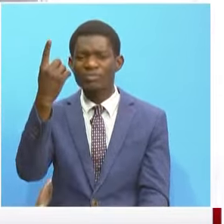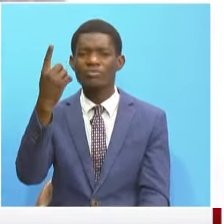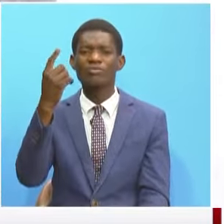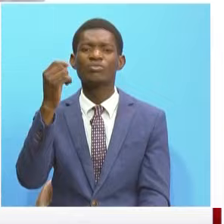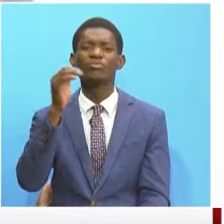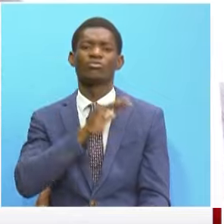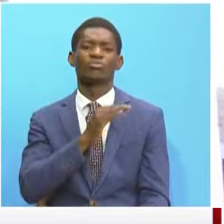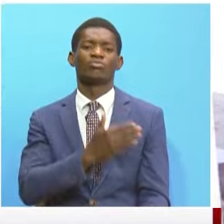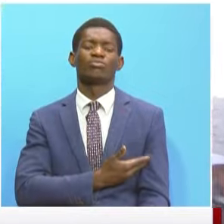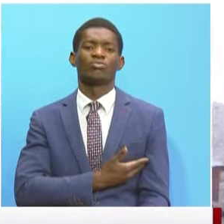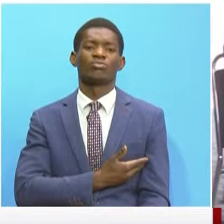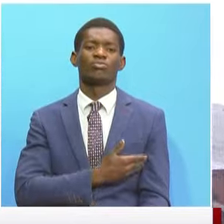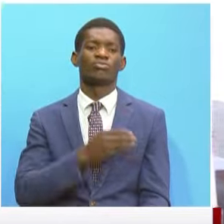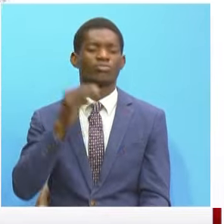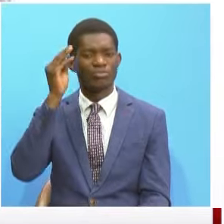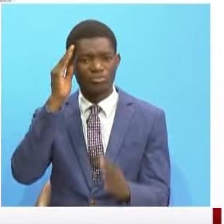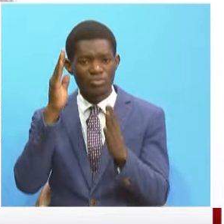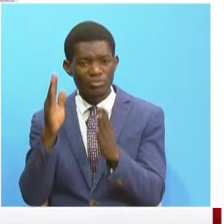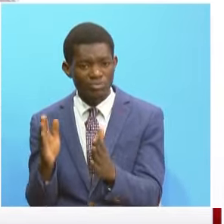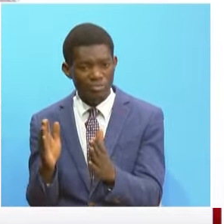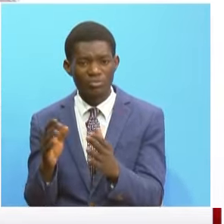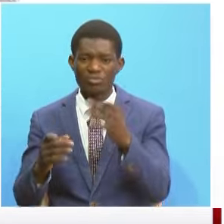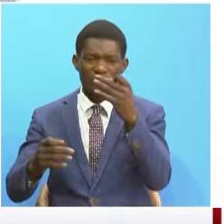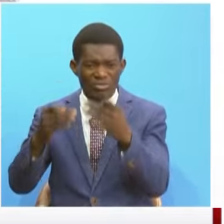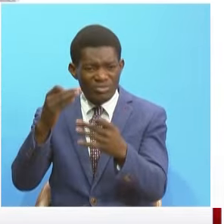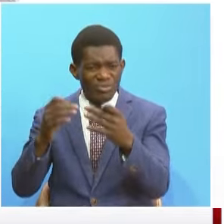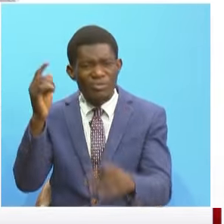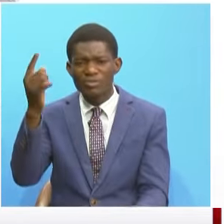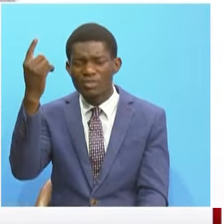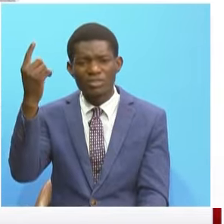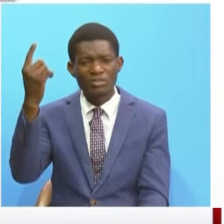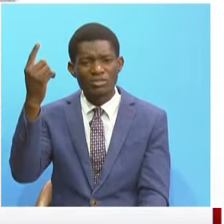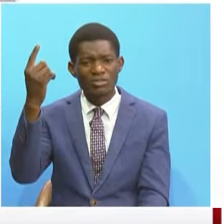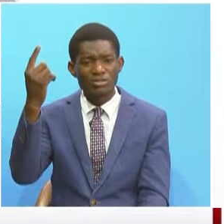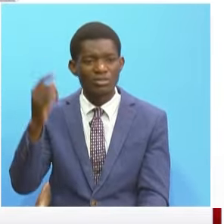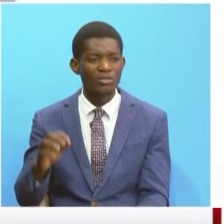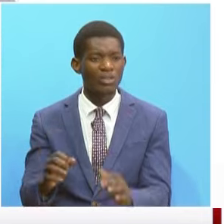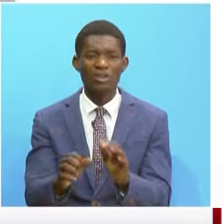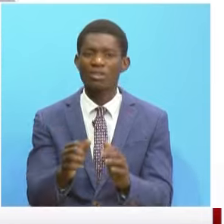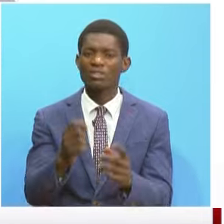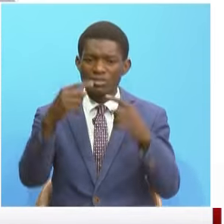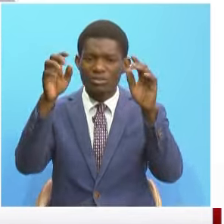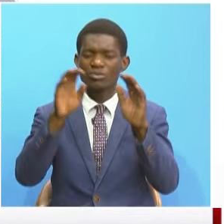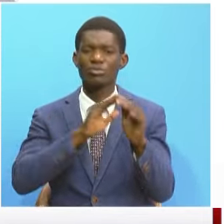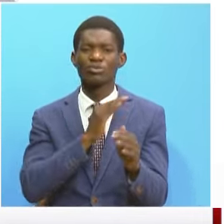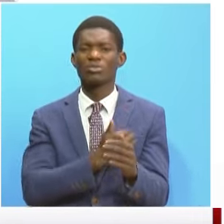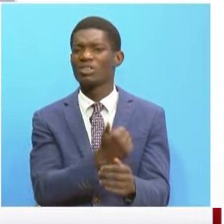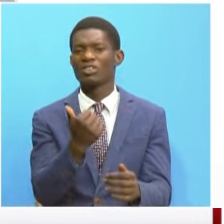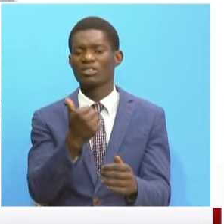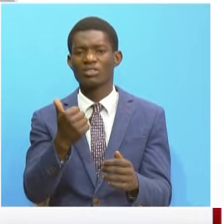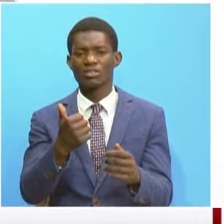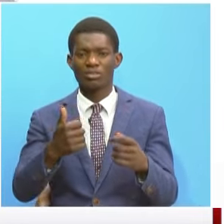Justice, Princess Kasune, Absa Bank CEO, Mzinga Melu,